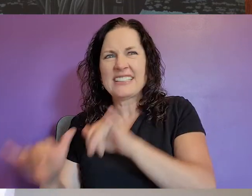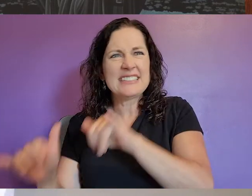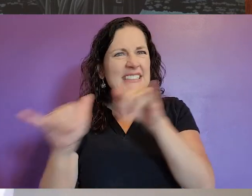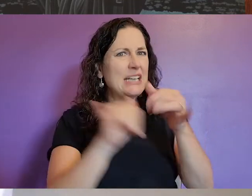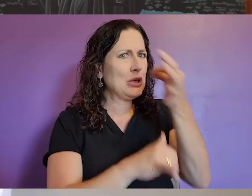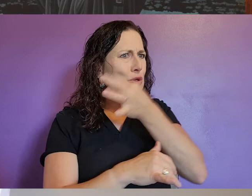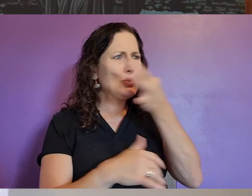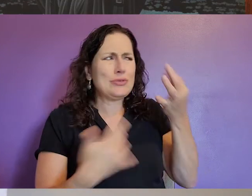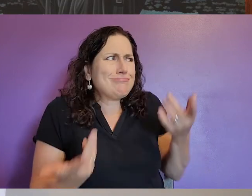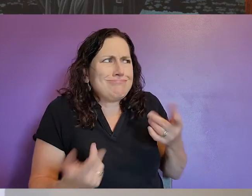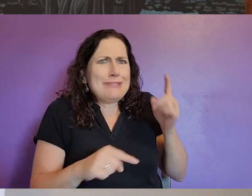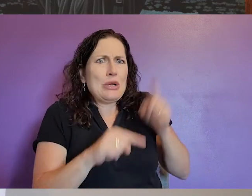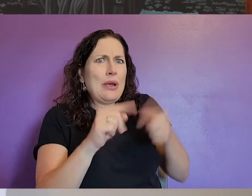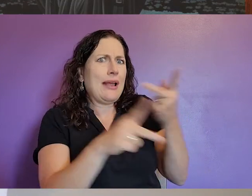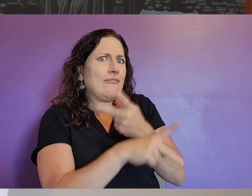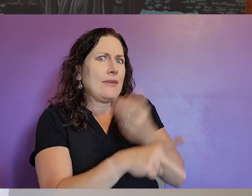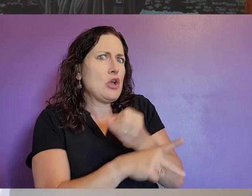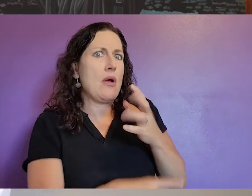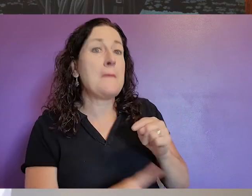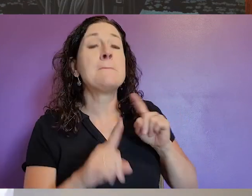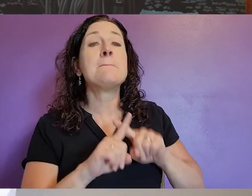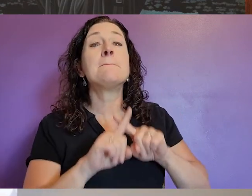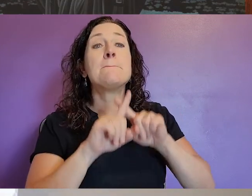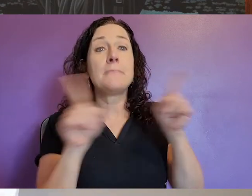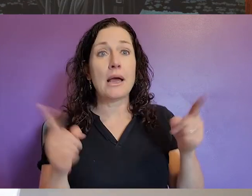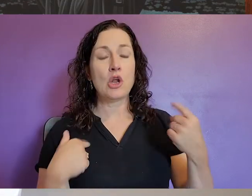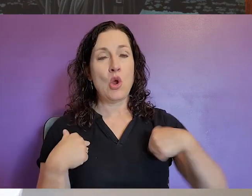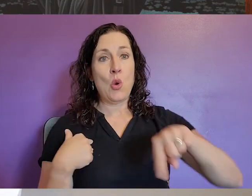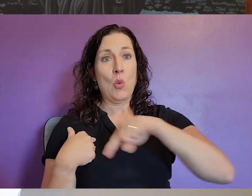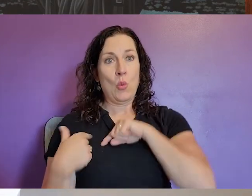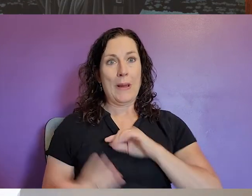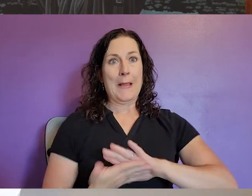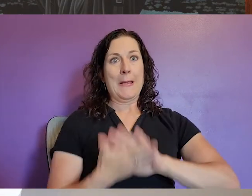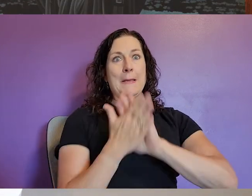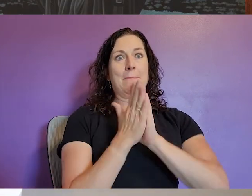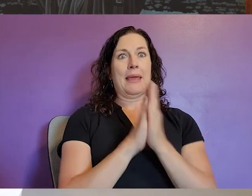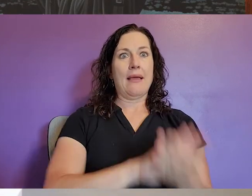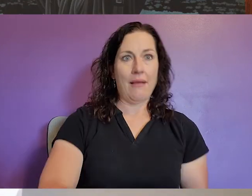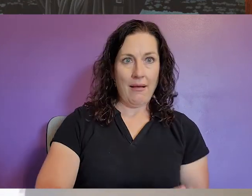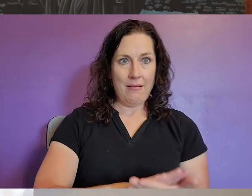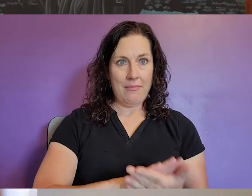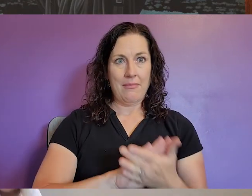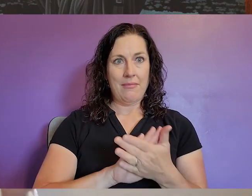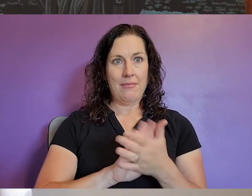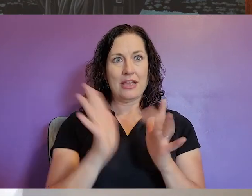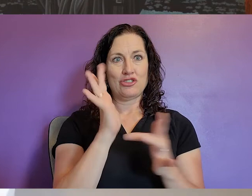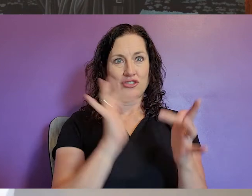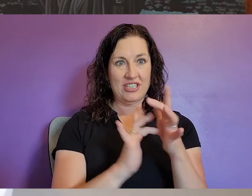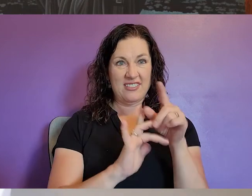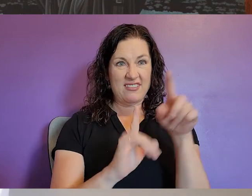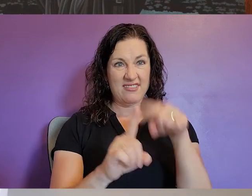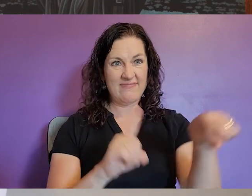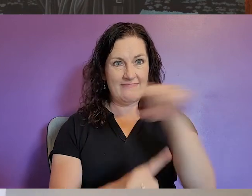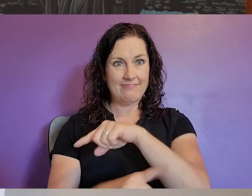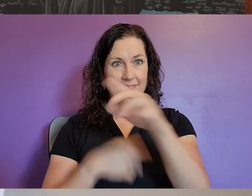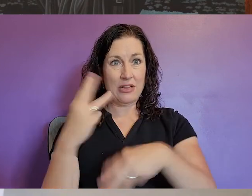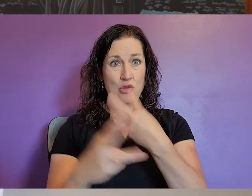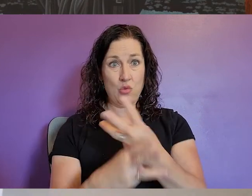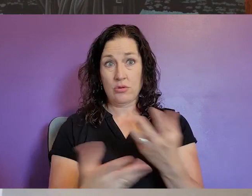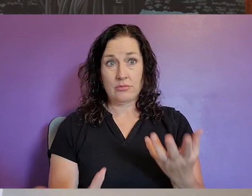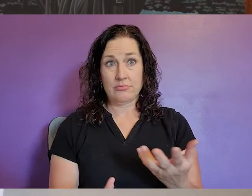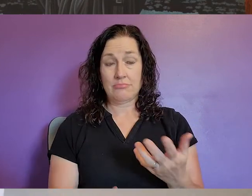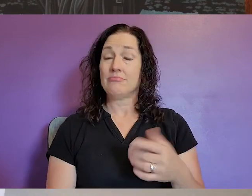Eucharistic presence is not something to be figured, but that we become the figure of his presence in this